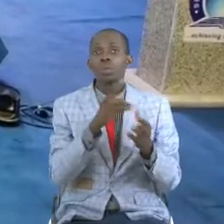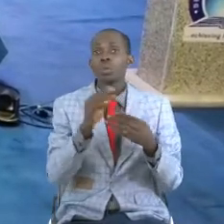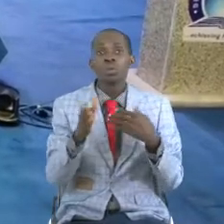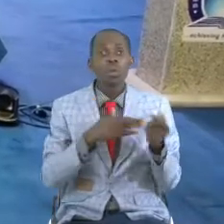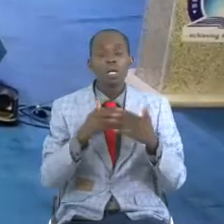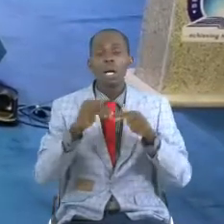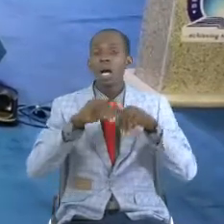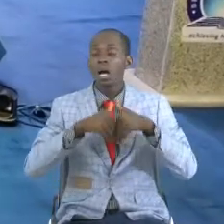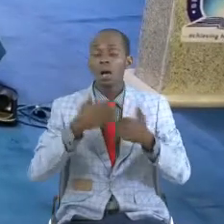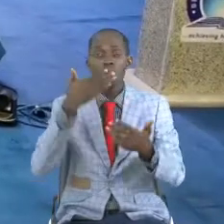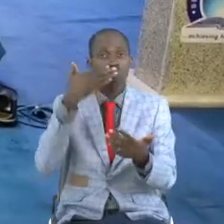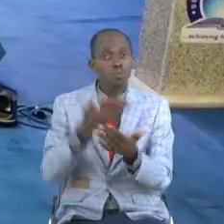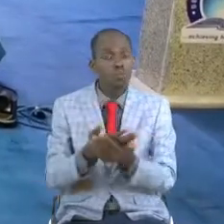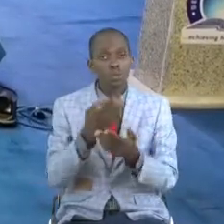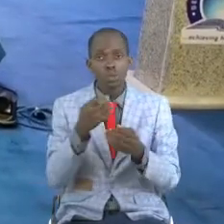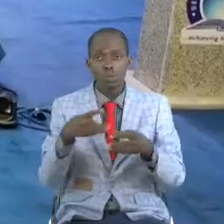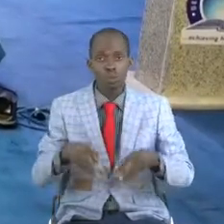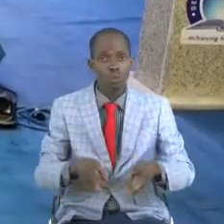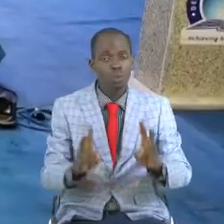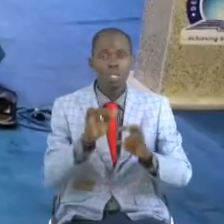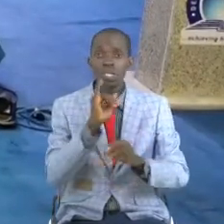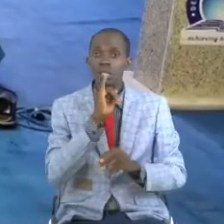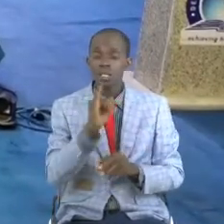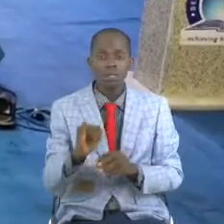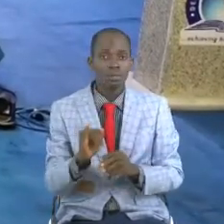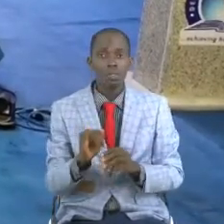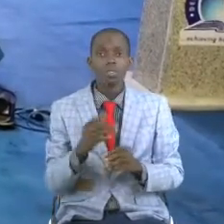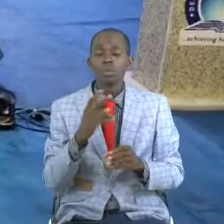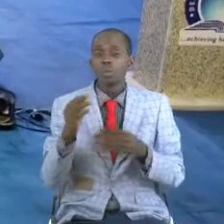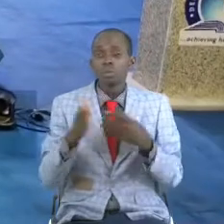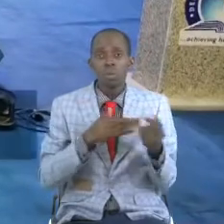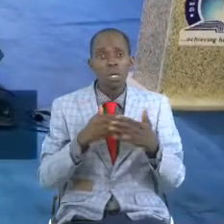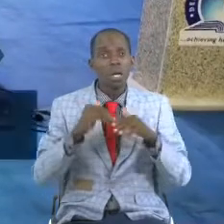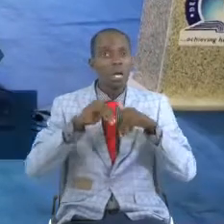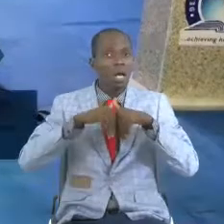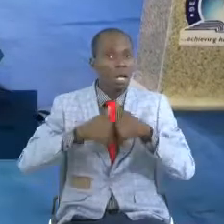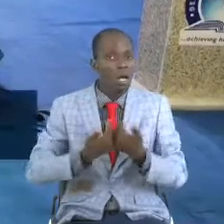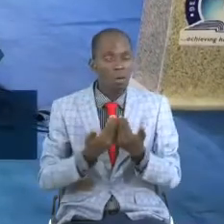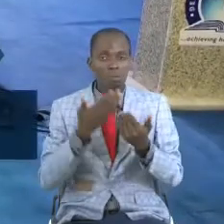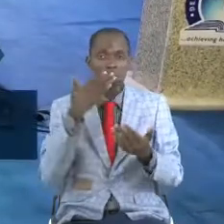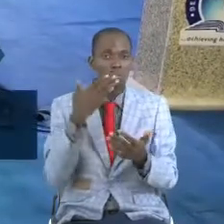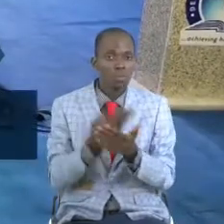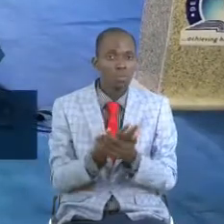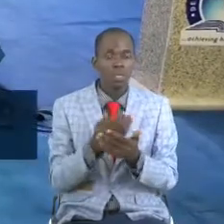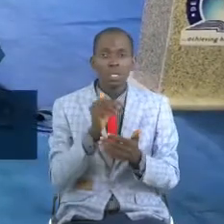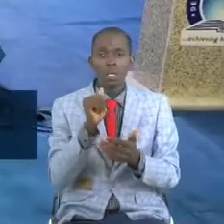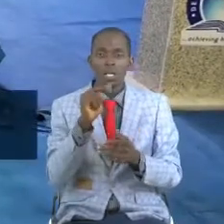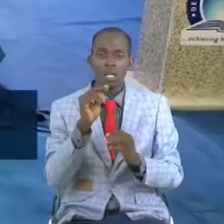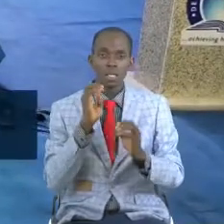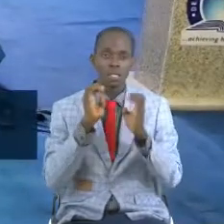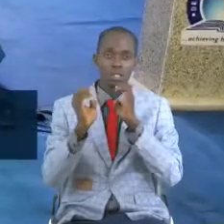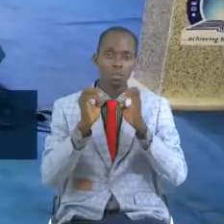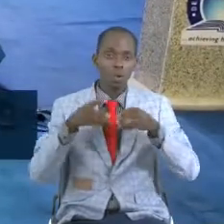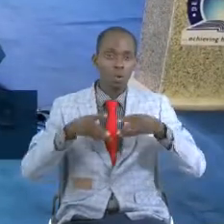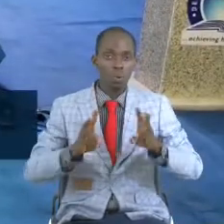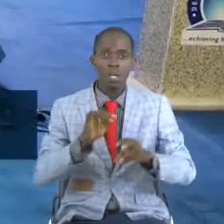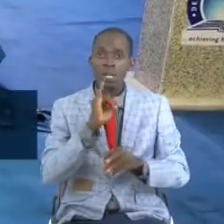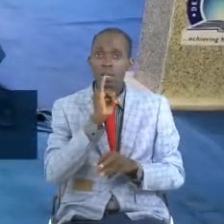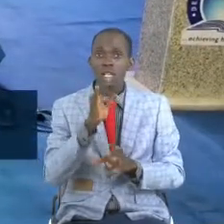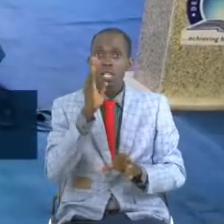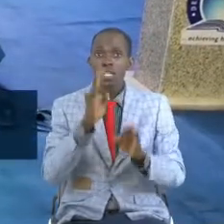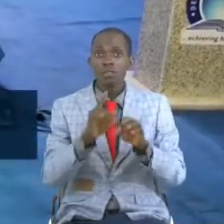is, the road is, expressway. No matter how good an expressway is, if you don't get on